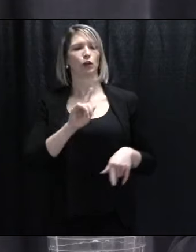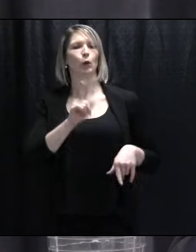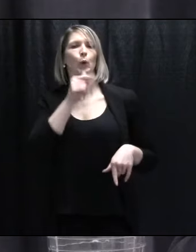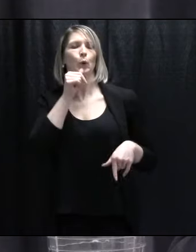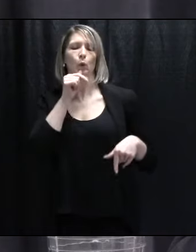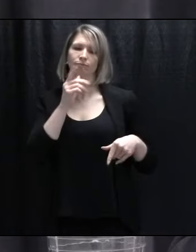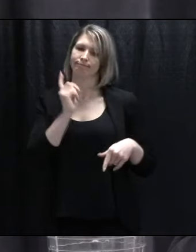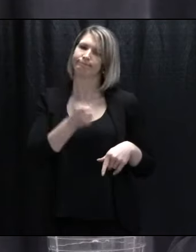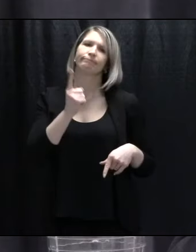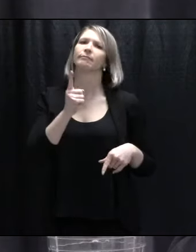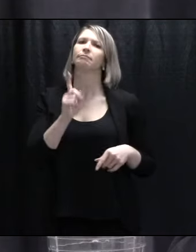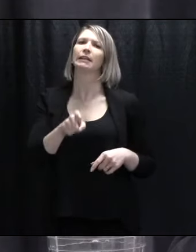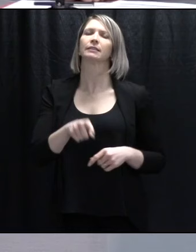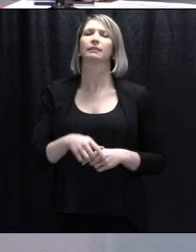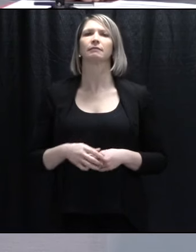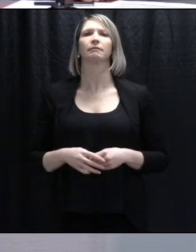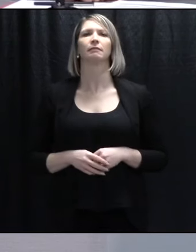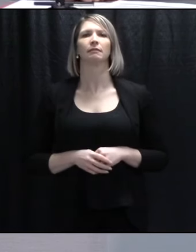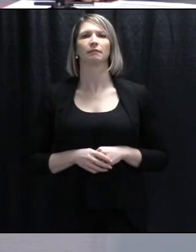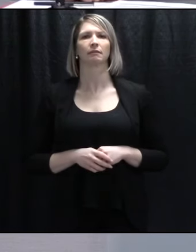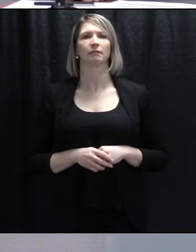Thank you.